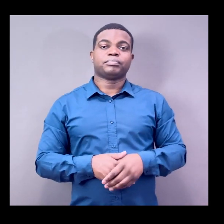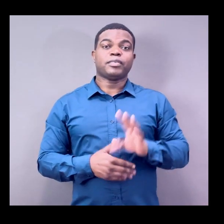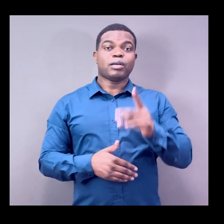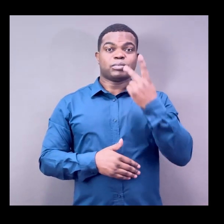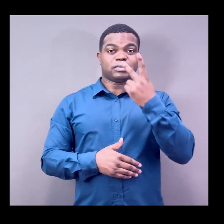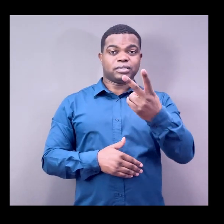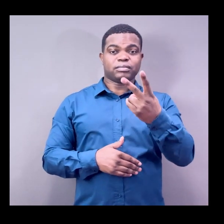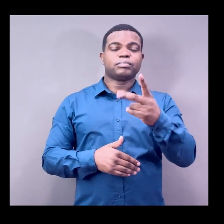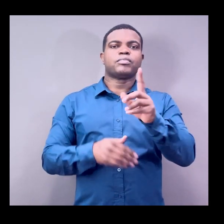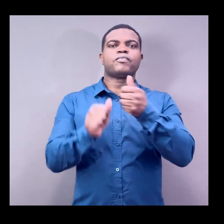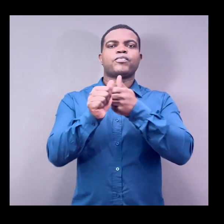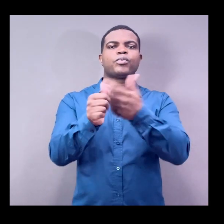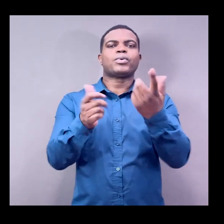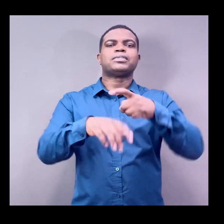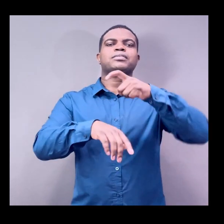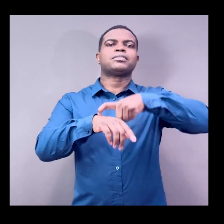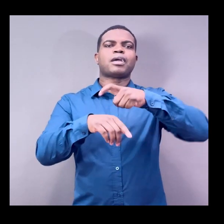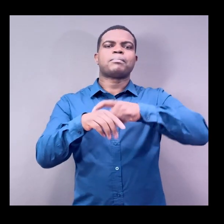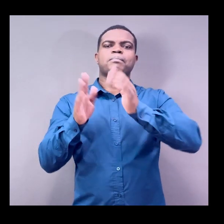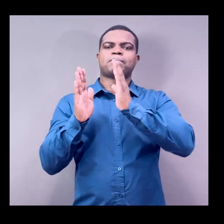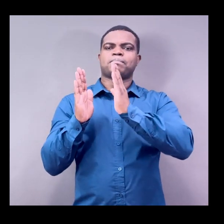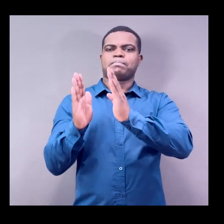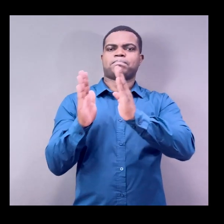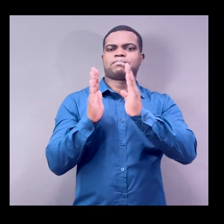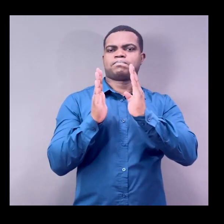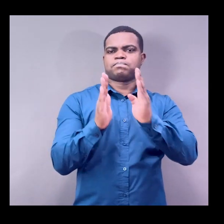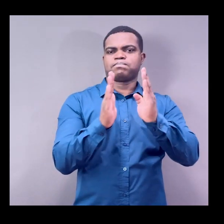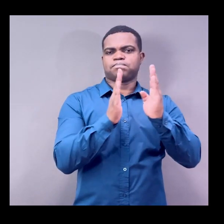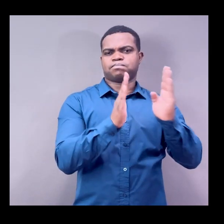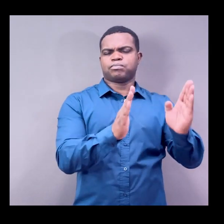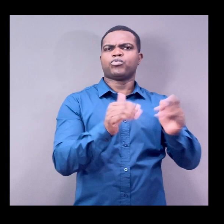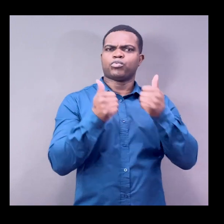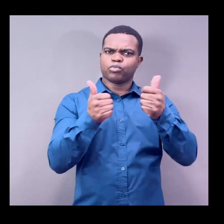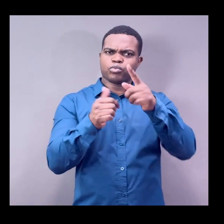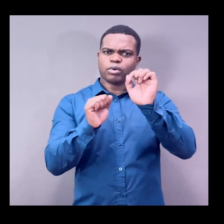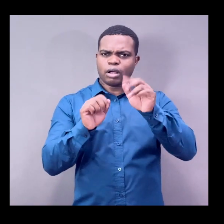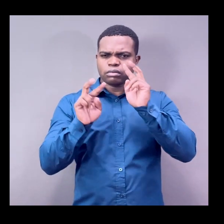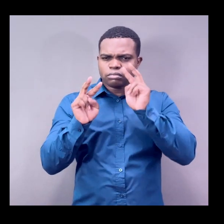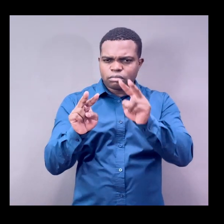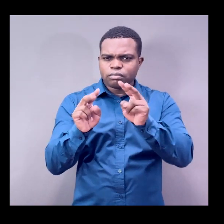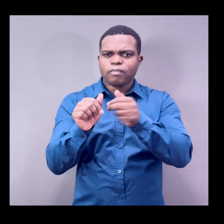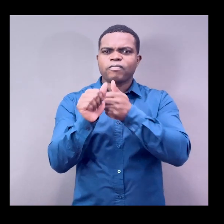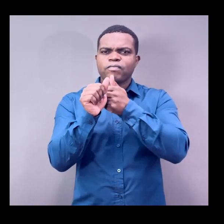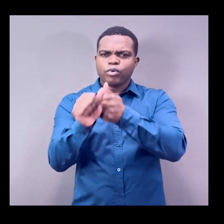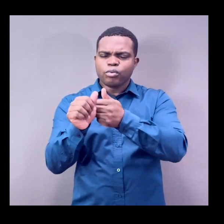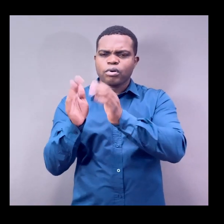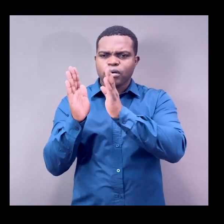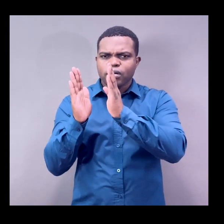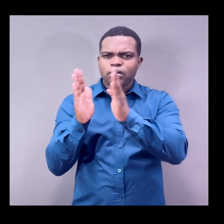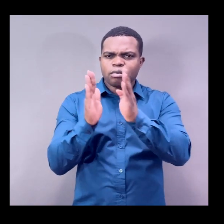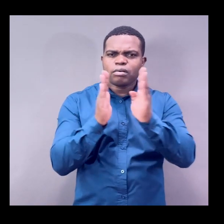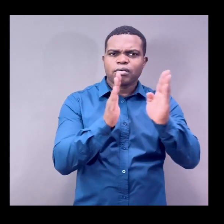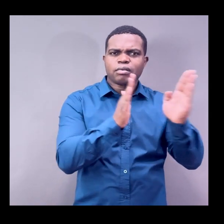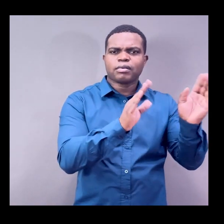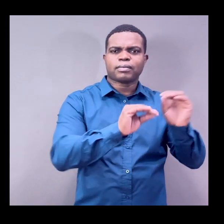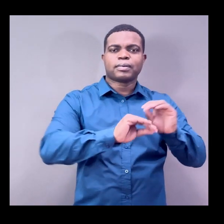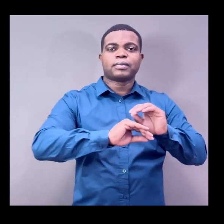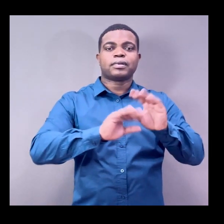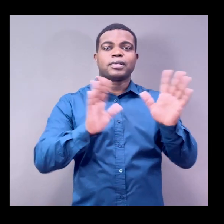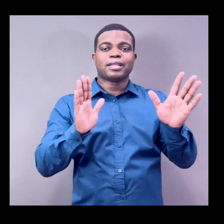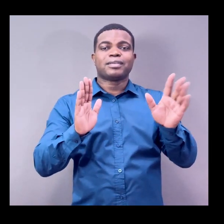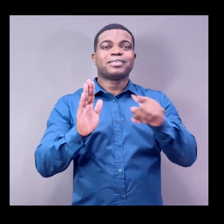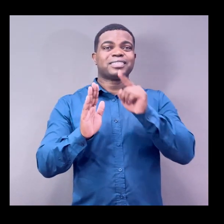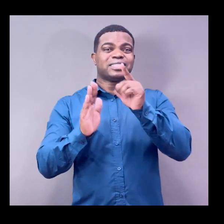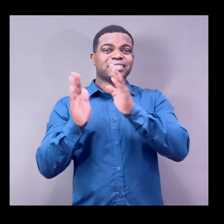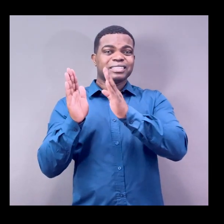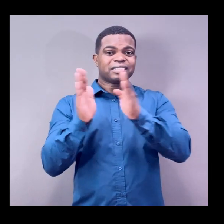to follow up your timeline of activities. So this is very good if you can follow through.